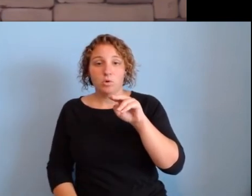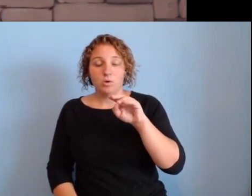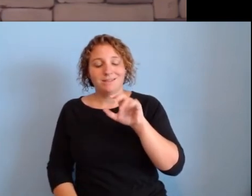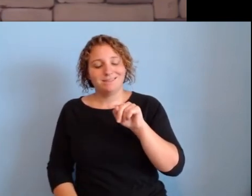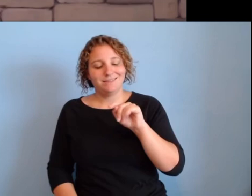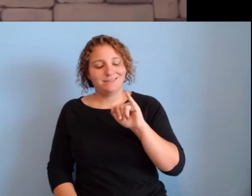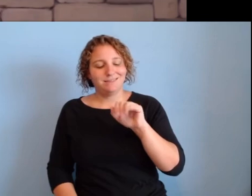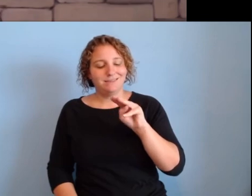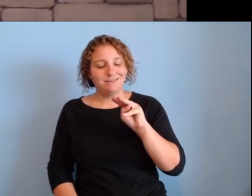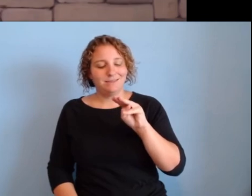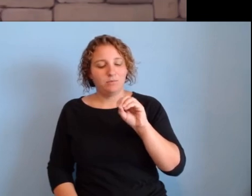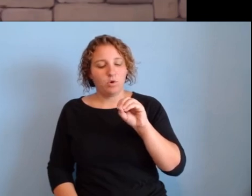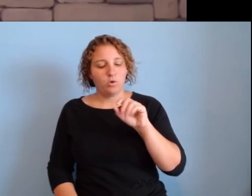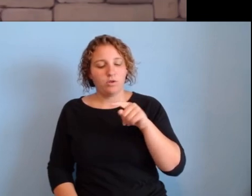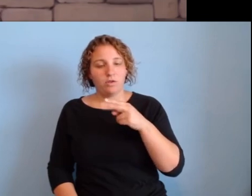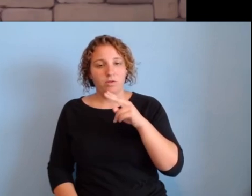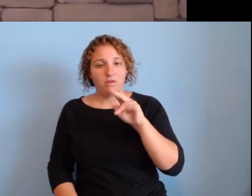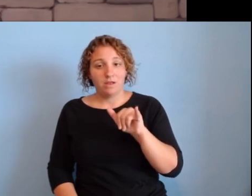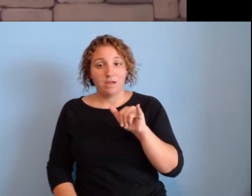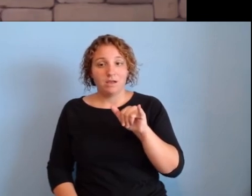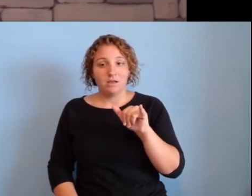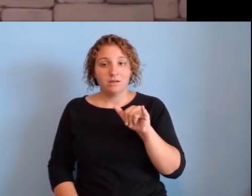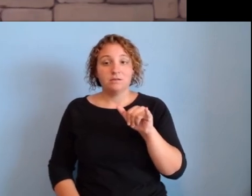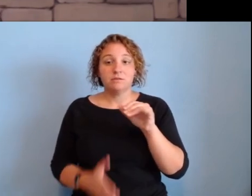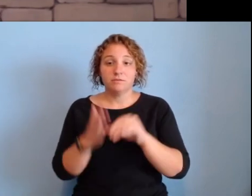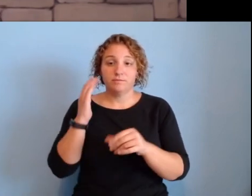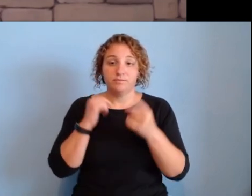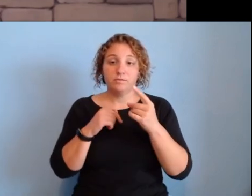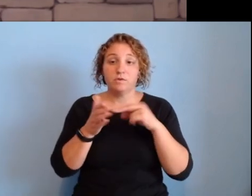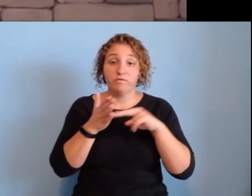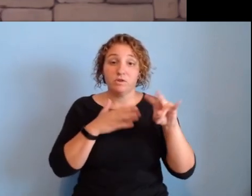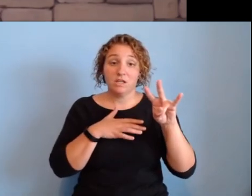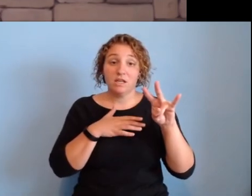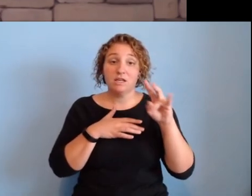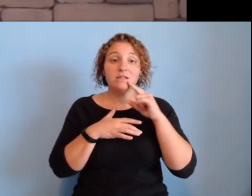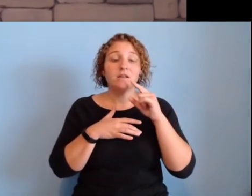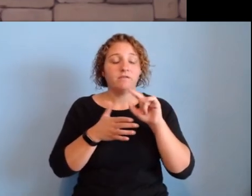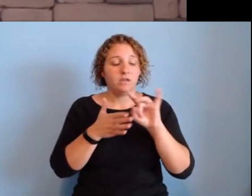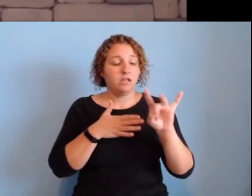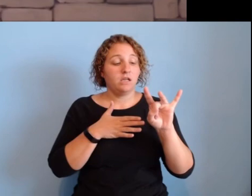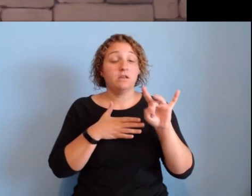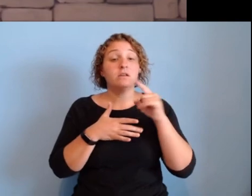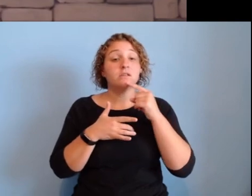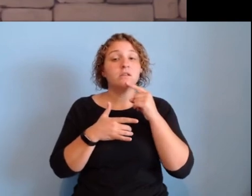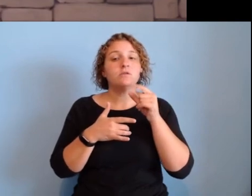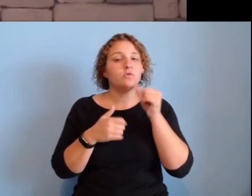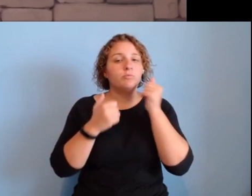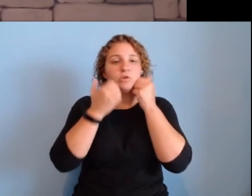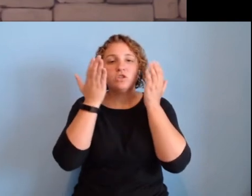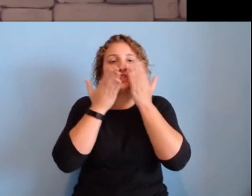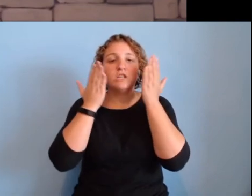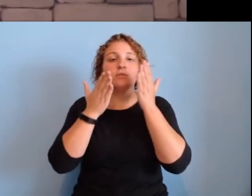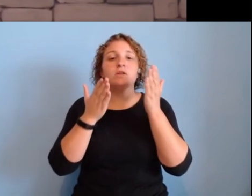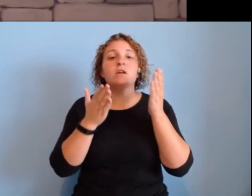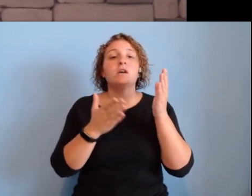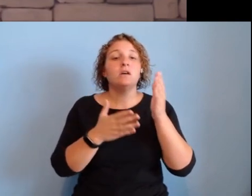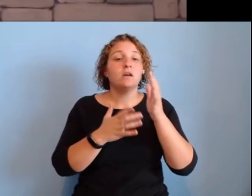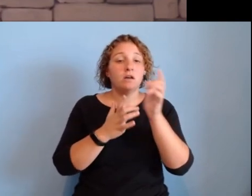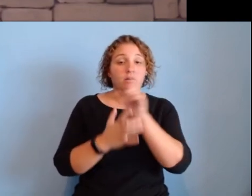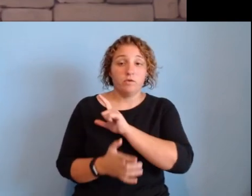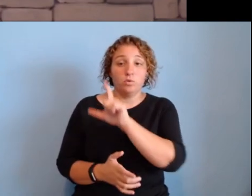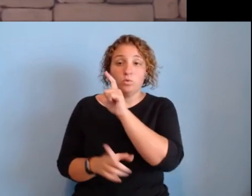He said in verse 8 to Timothy, not therefore ashamed of the testimony of our Lord nor of me his prisoner